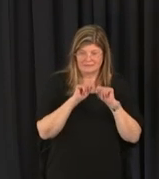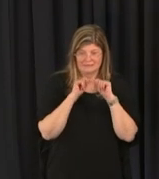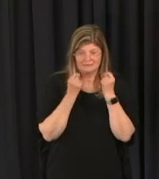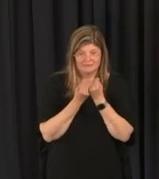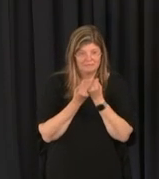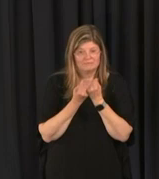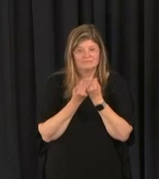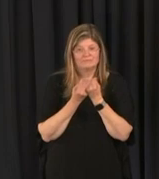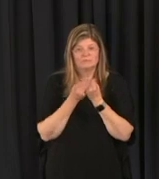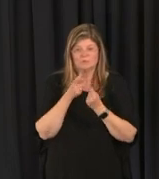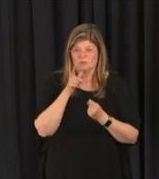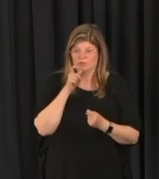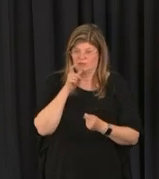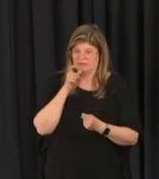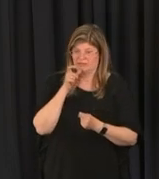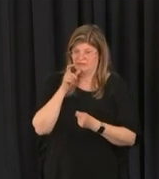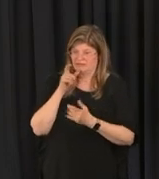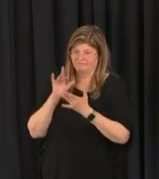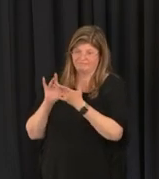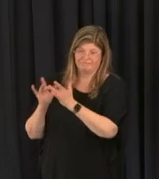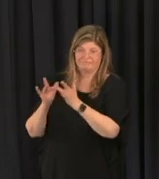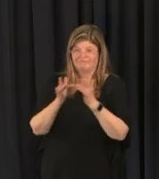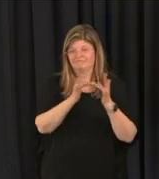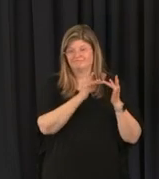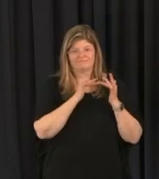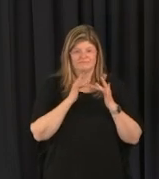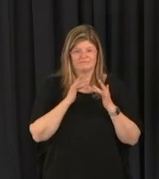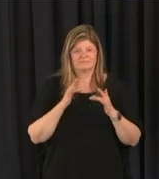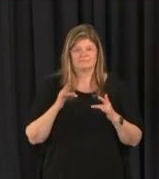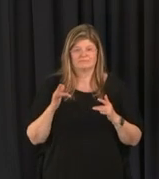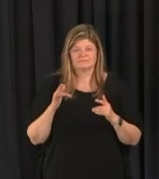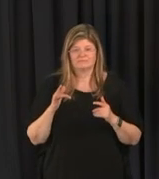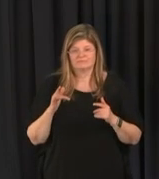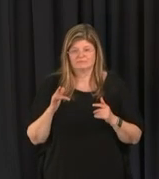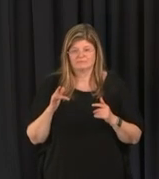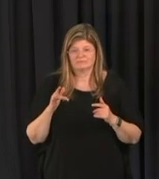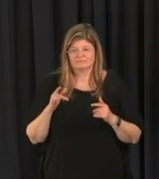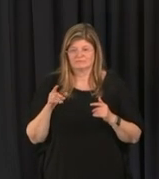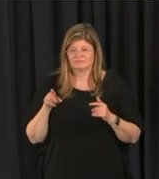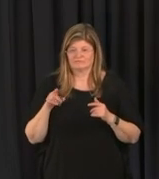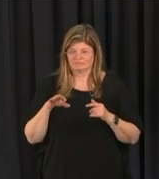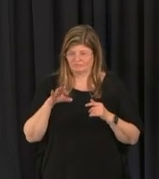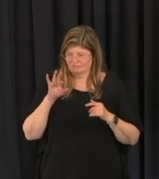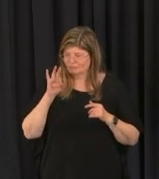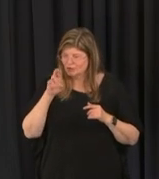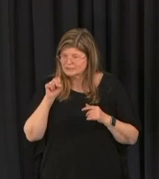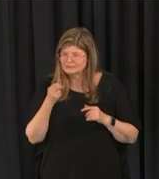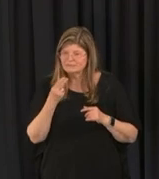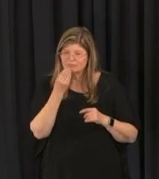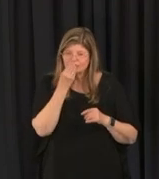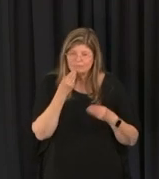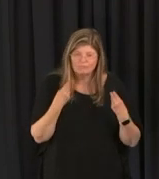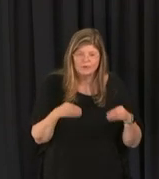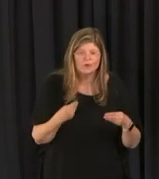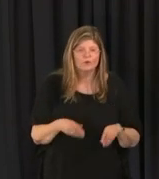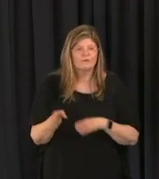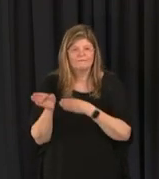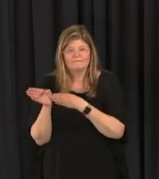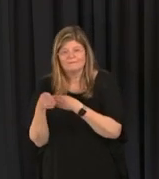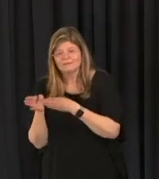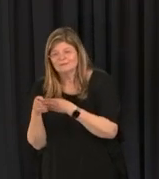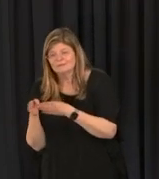team who is reaching out to the fresh food markets, the fish market as well, who